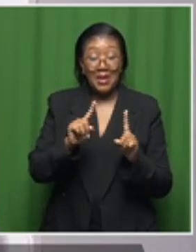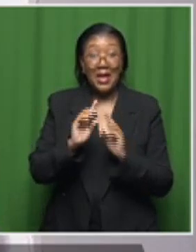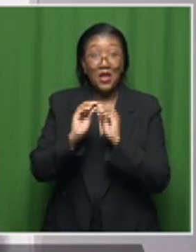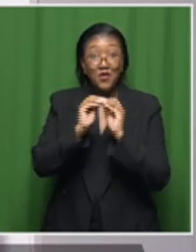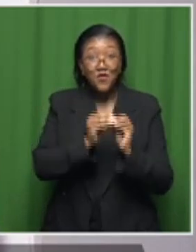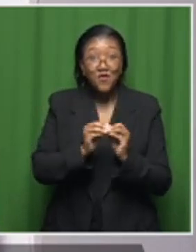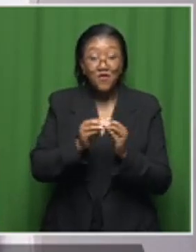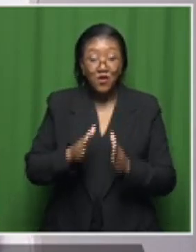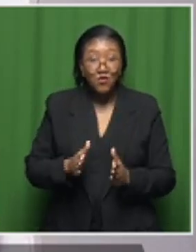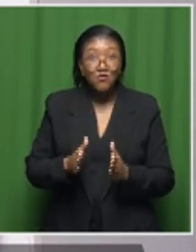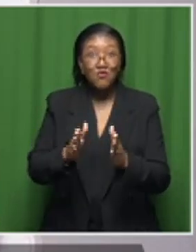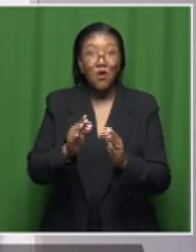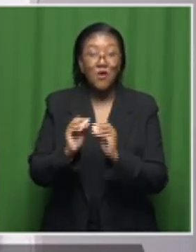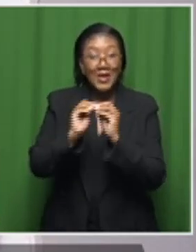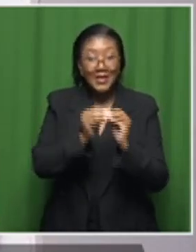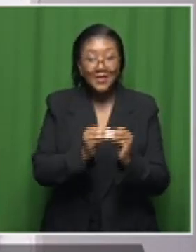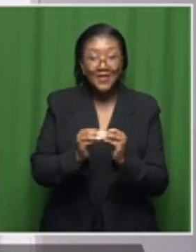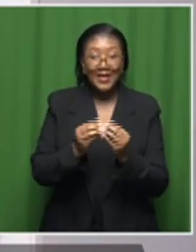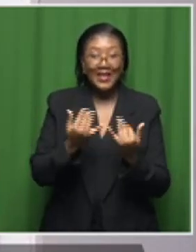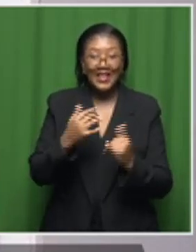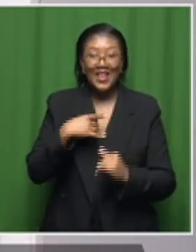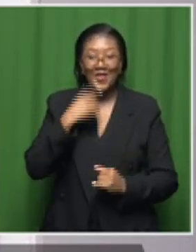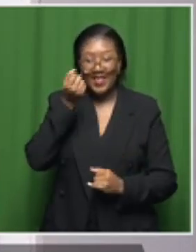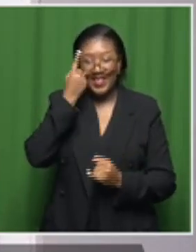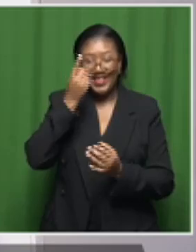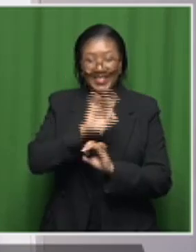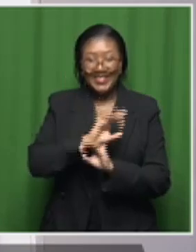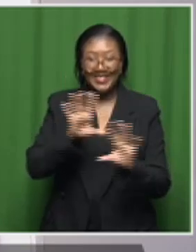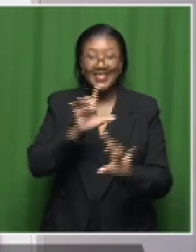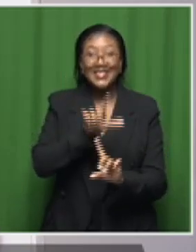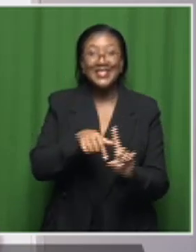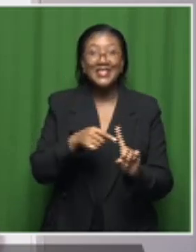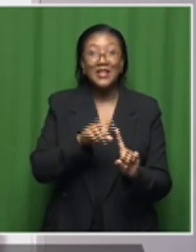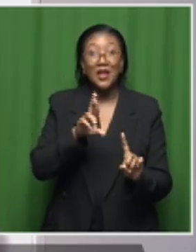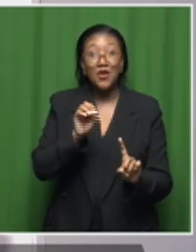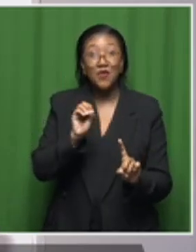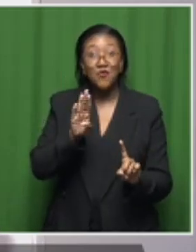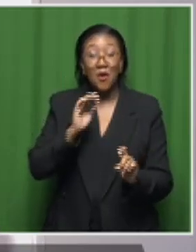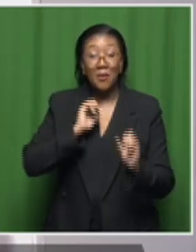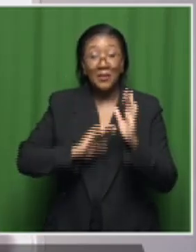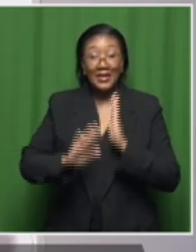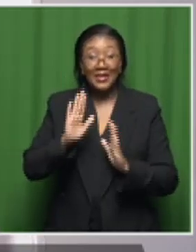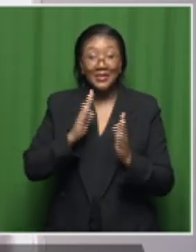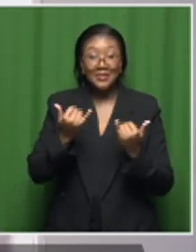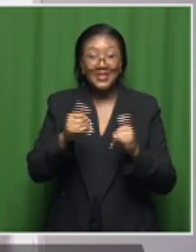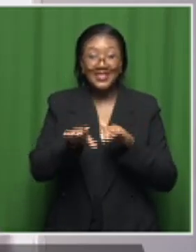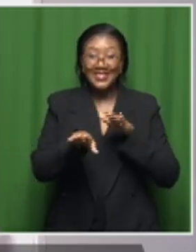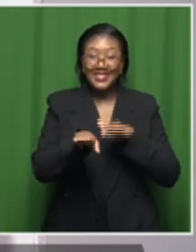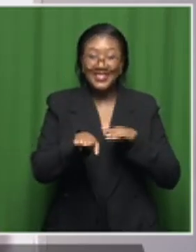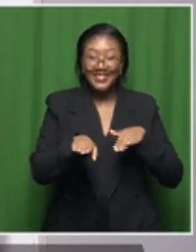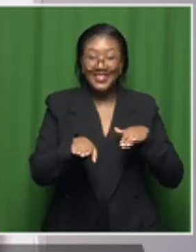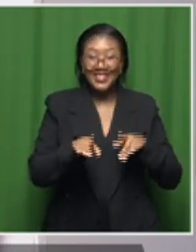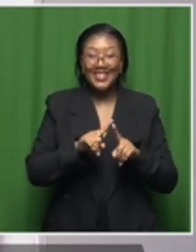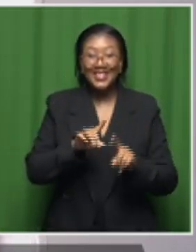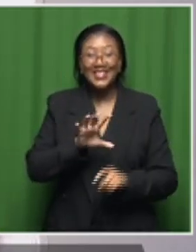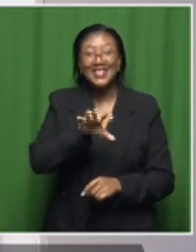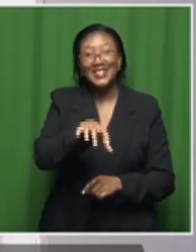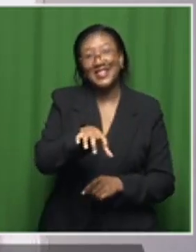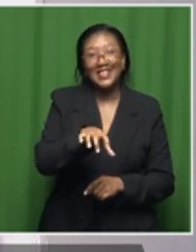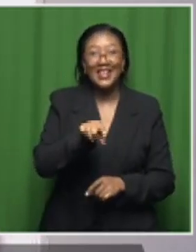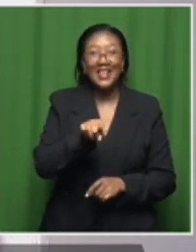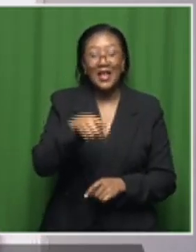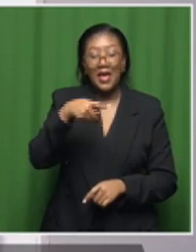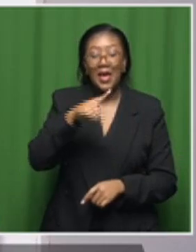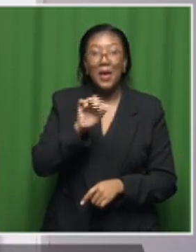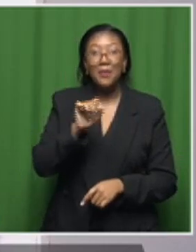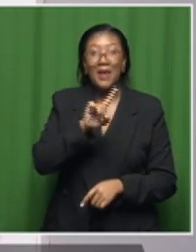know, now I understand what Rob's talking about when he carries on about the roadworks when you get onto that Marion Hill Plaza. It's a nightmare, it really